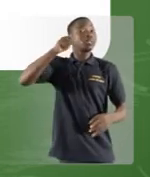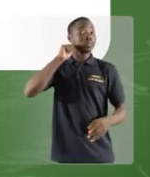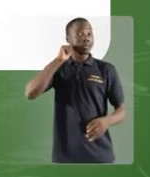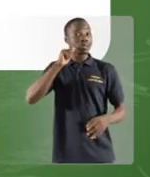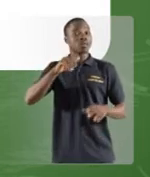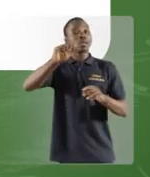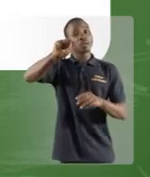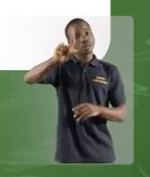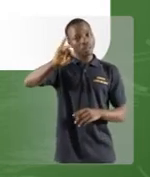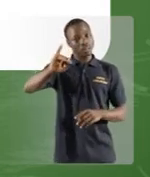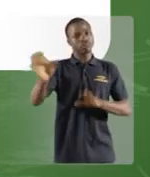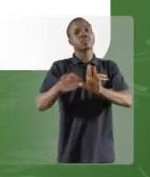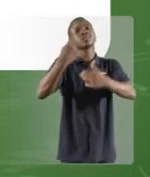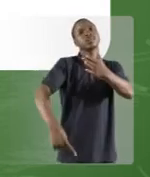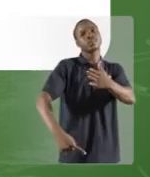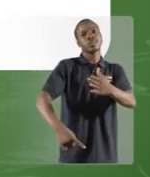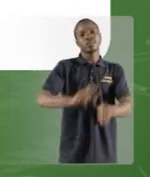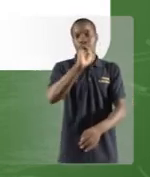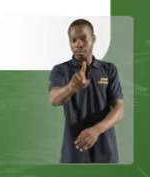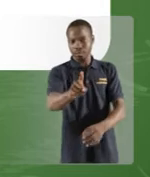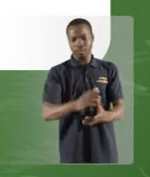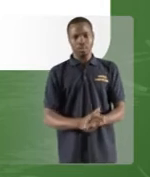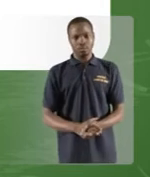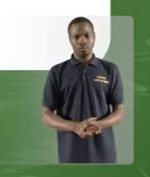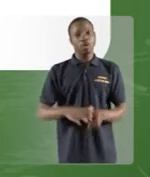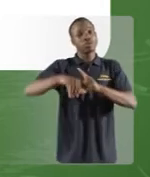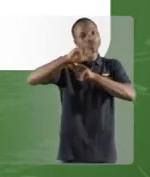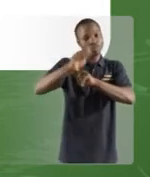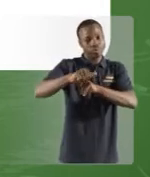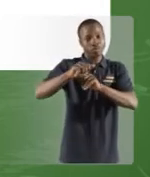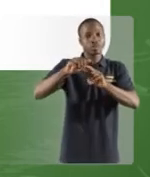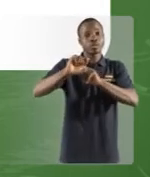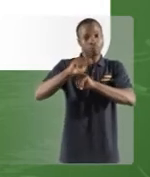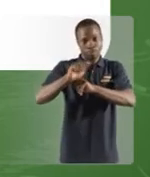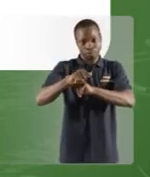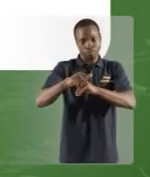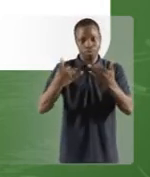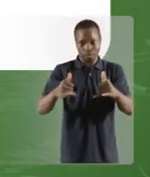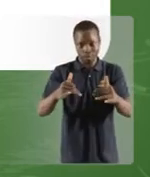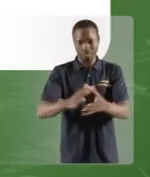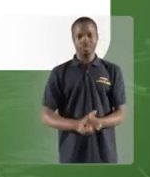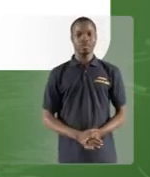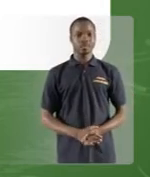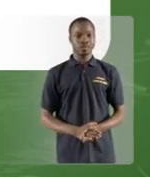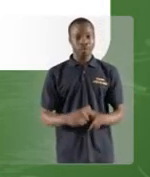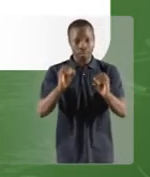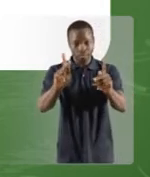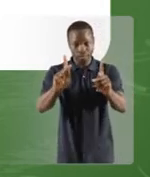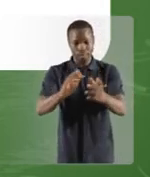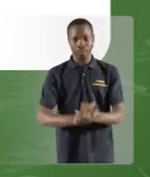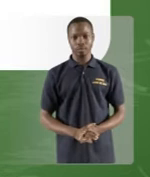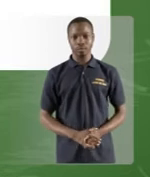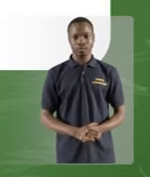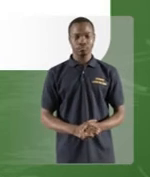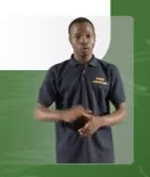Ali played football. All right? Did he play football yesterday? Yes, of course, he did. All right?